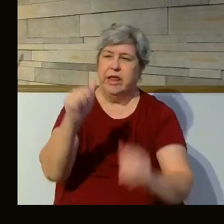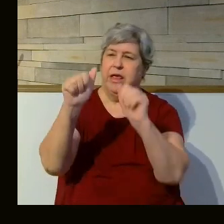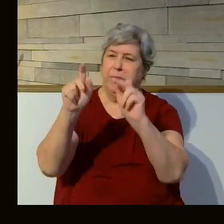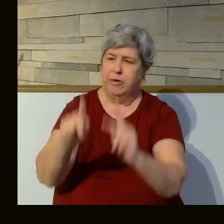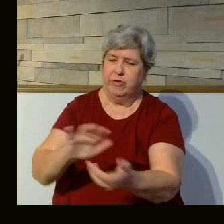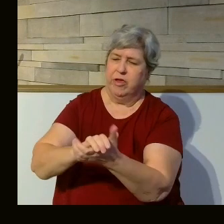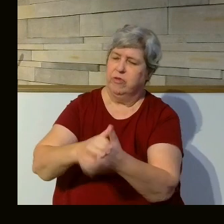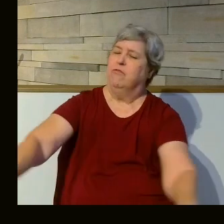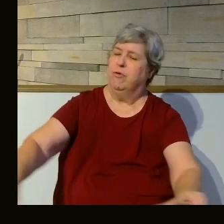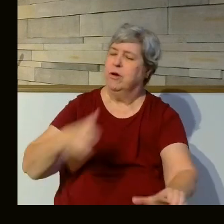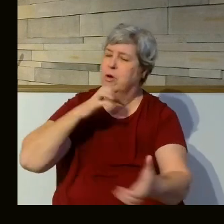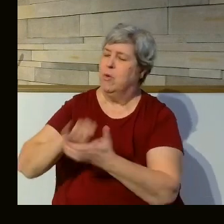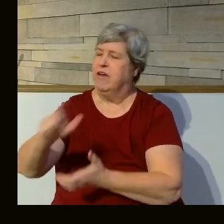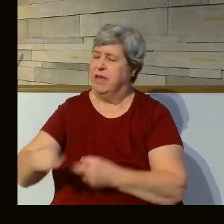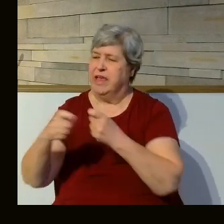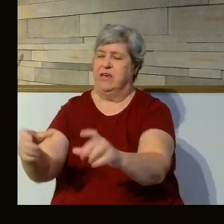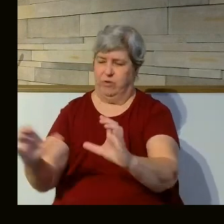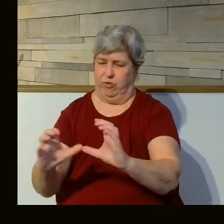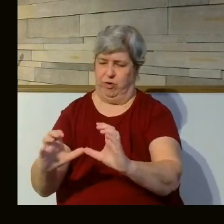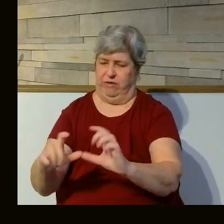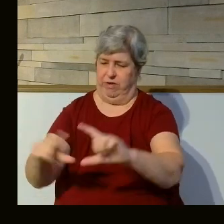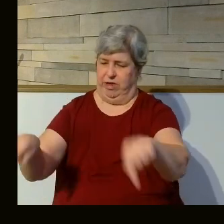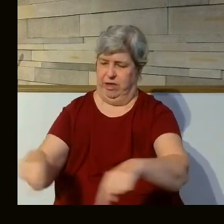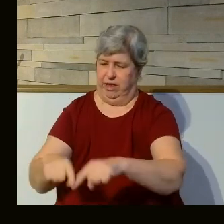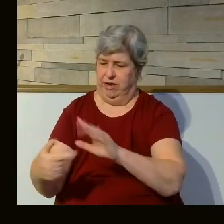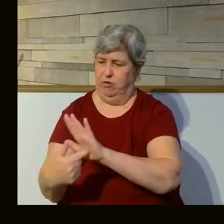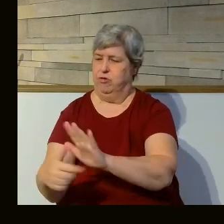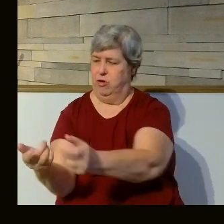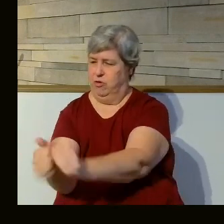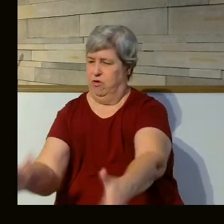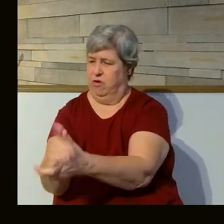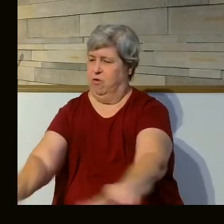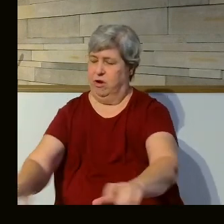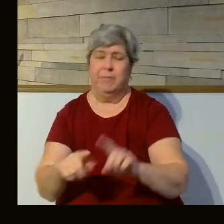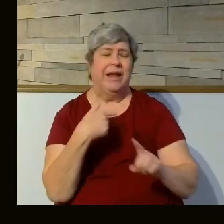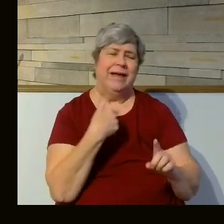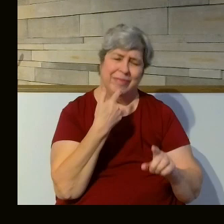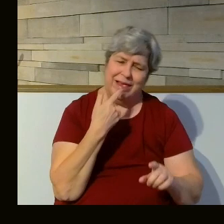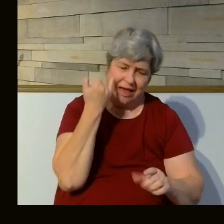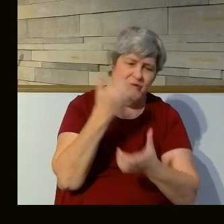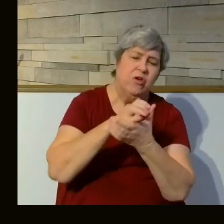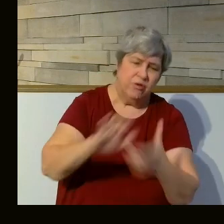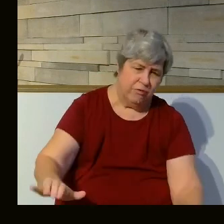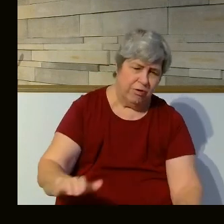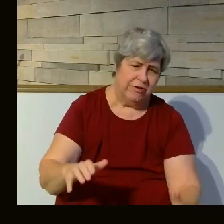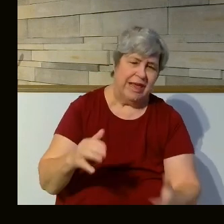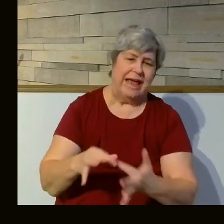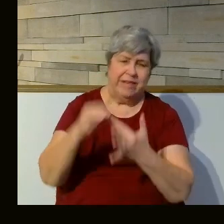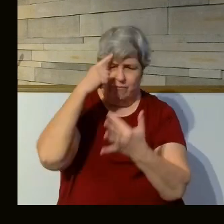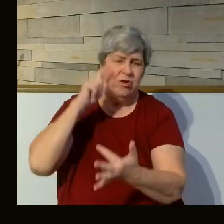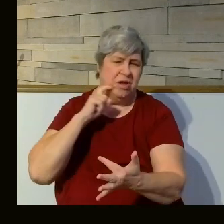divorces his wife must give her a certificate of divorce. But I tell you that anyone who divorces his wife, except for sexual